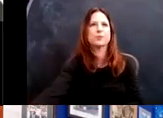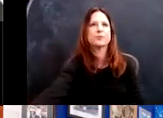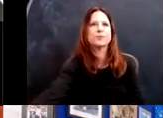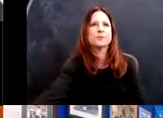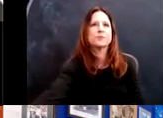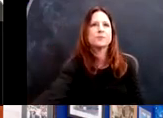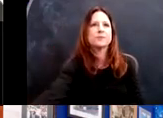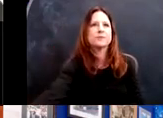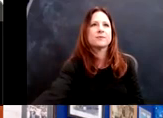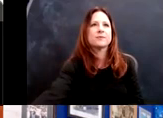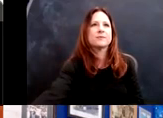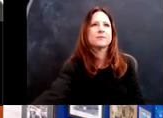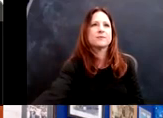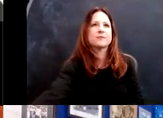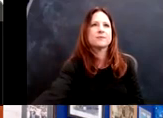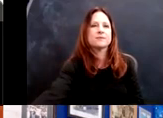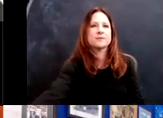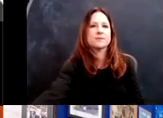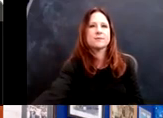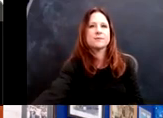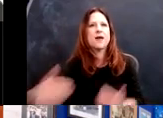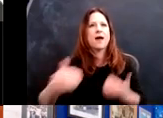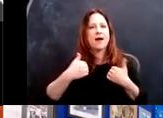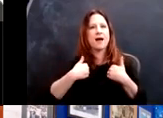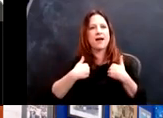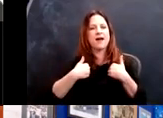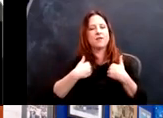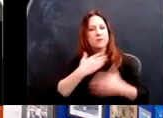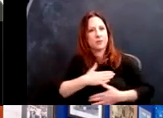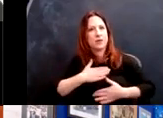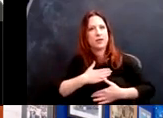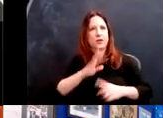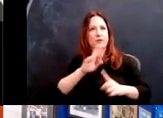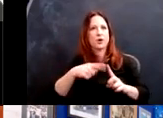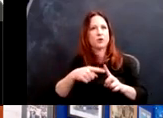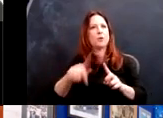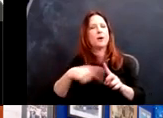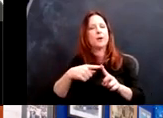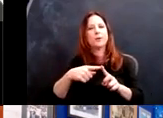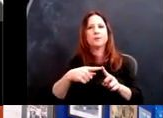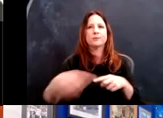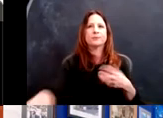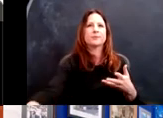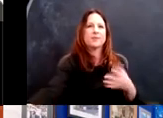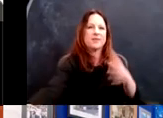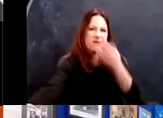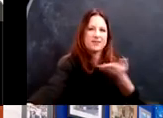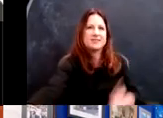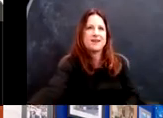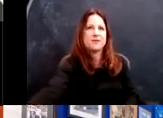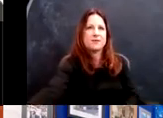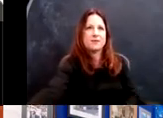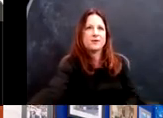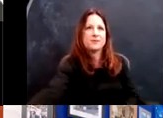the pleasure this afternoon of talking to you about the fun stuff, to